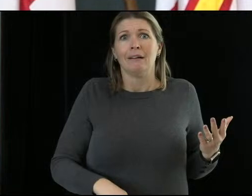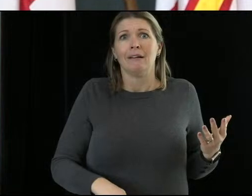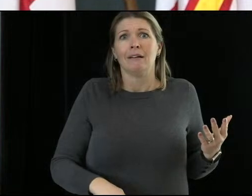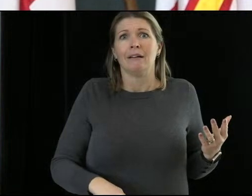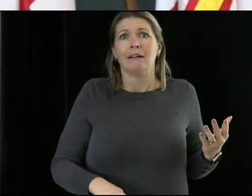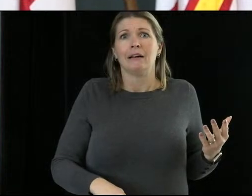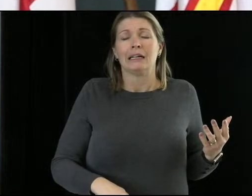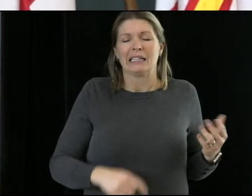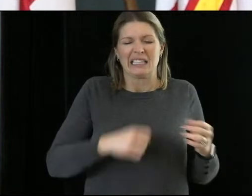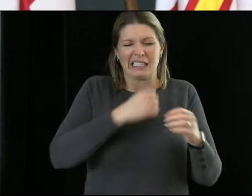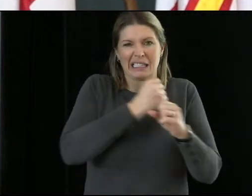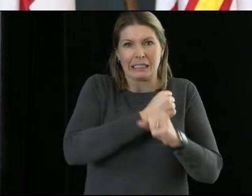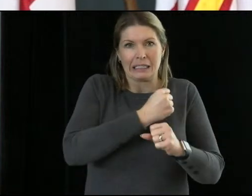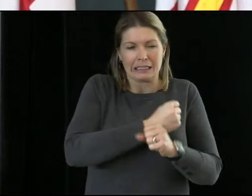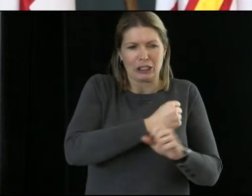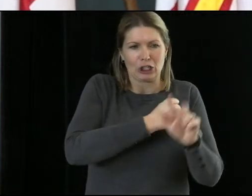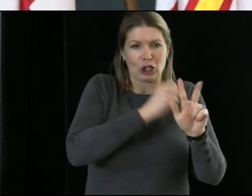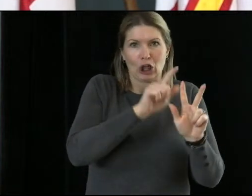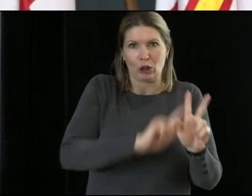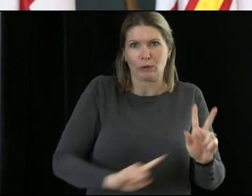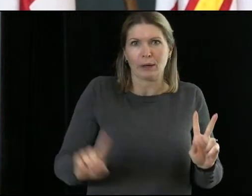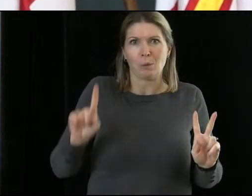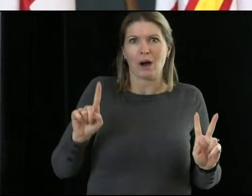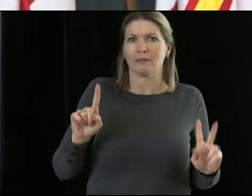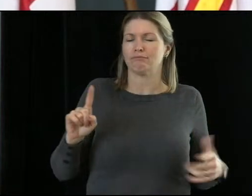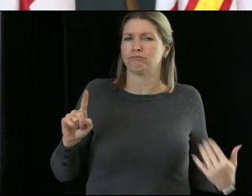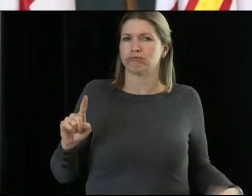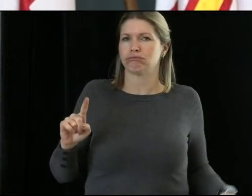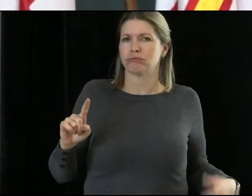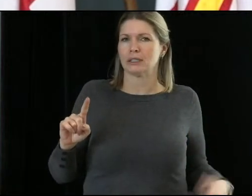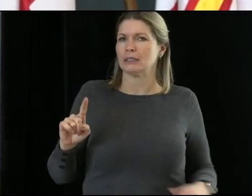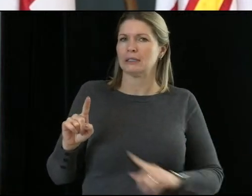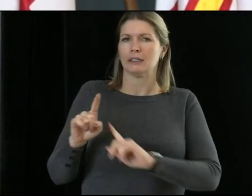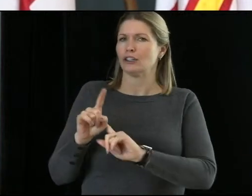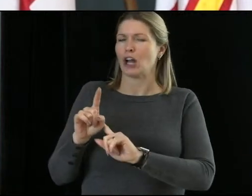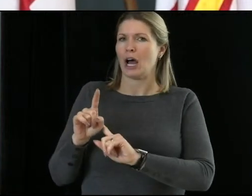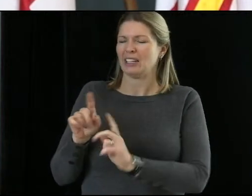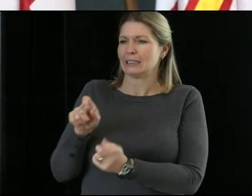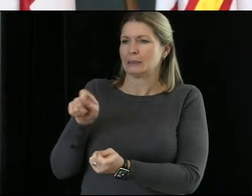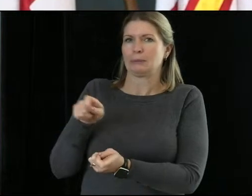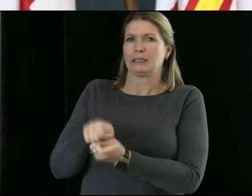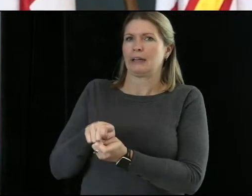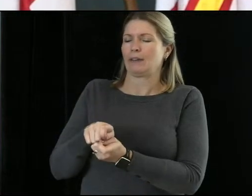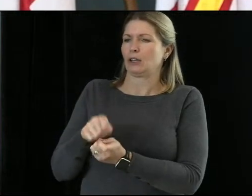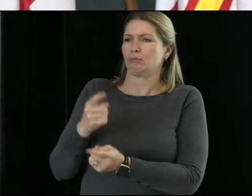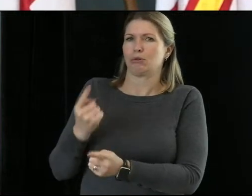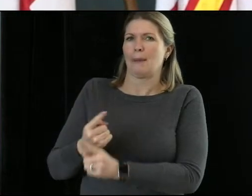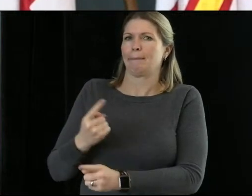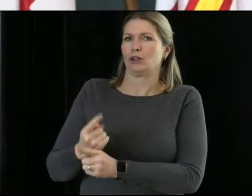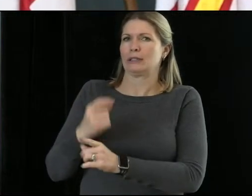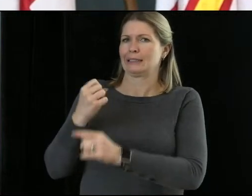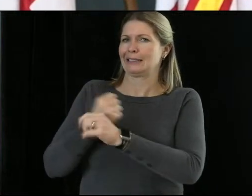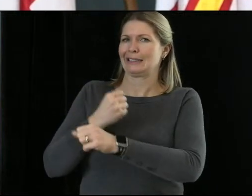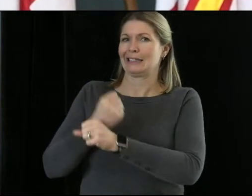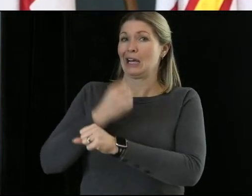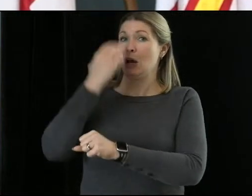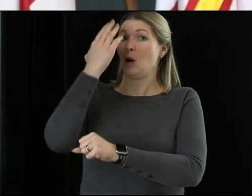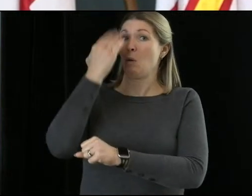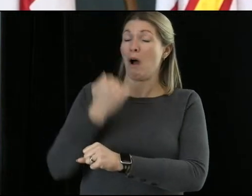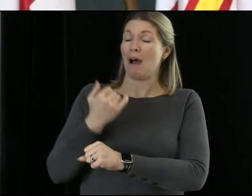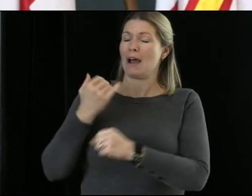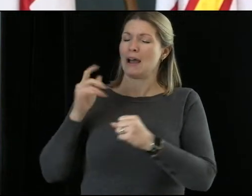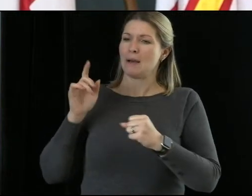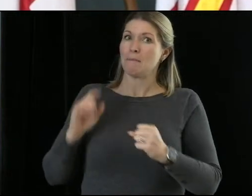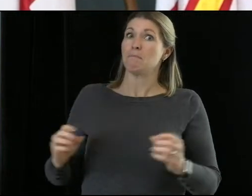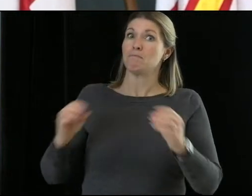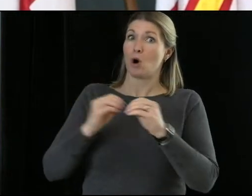doesn't fully capture the extent of the problem due to insufficient measures in prevention and support.